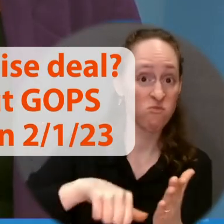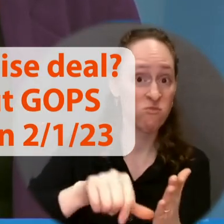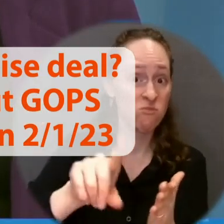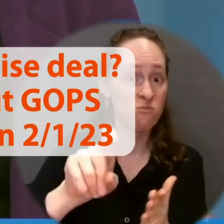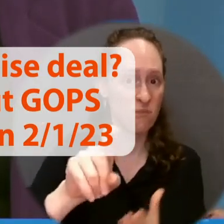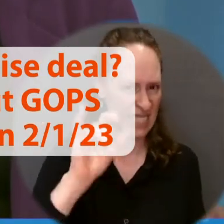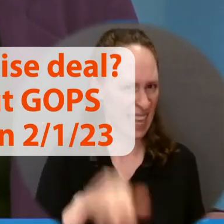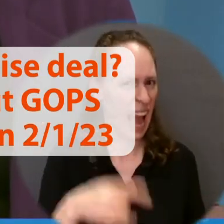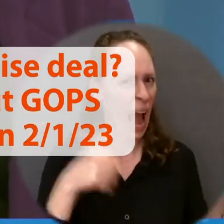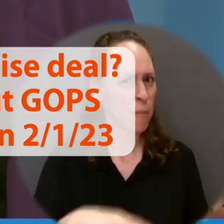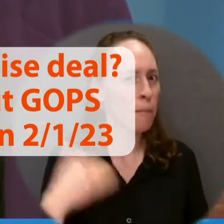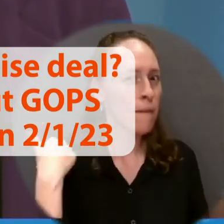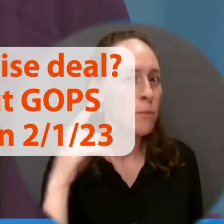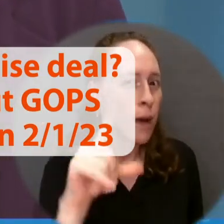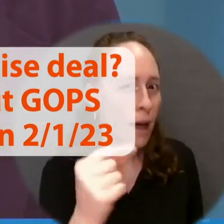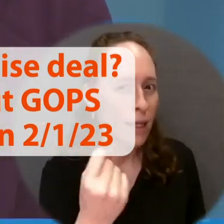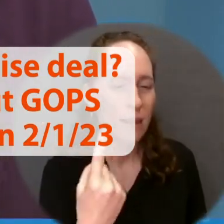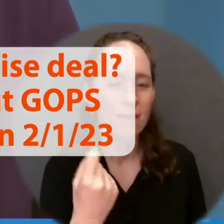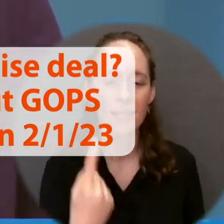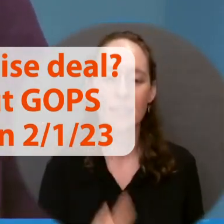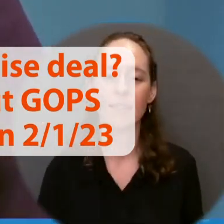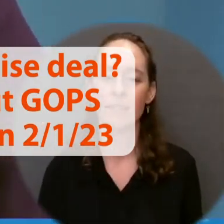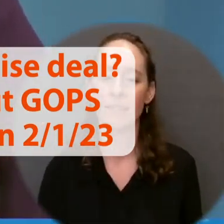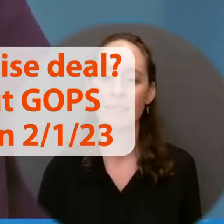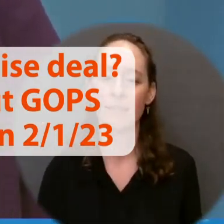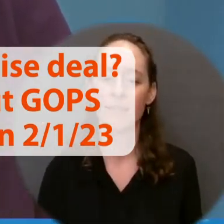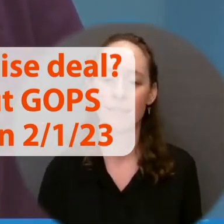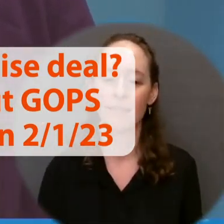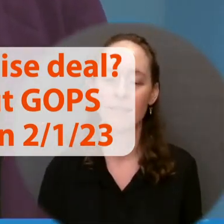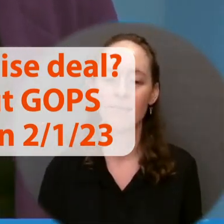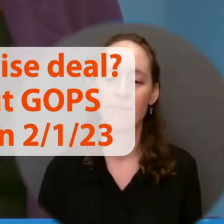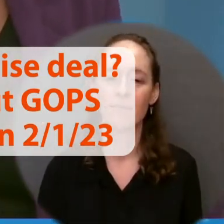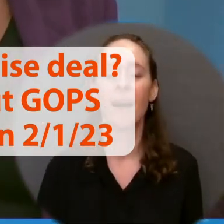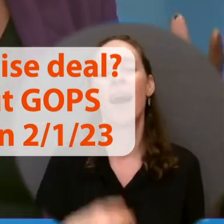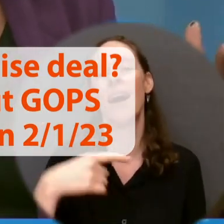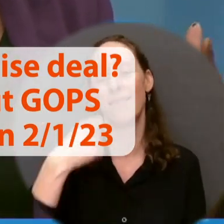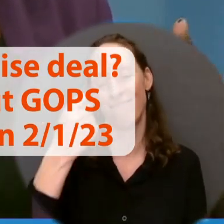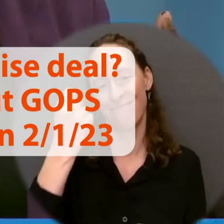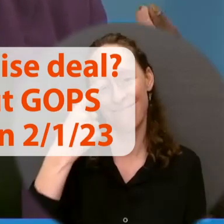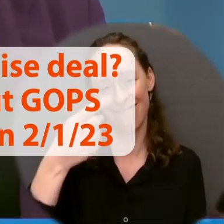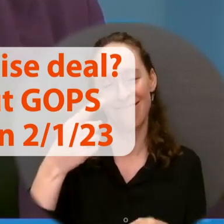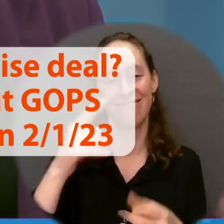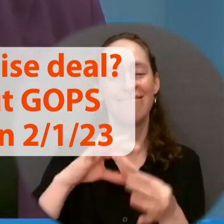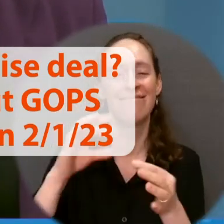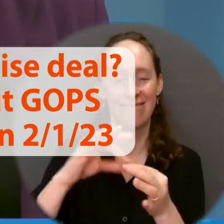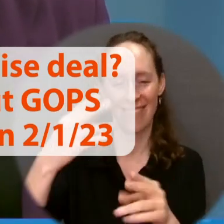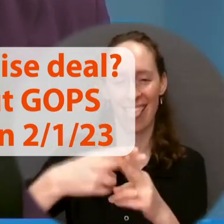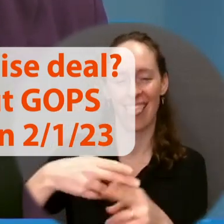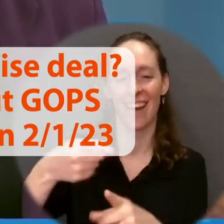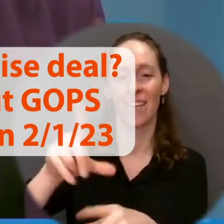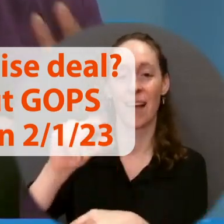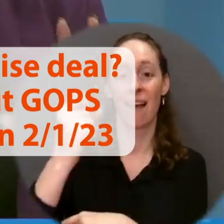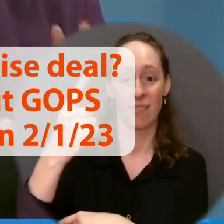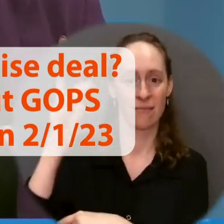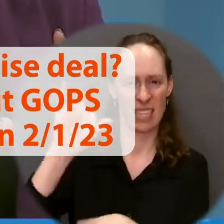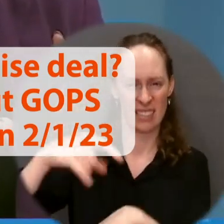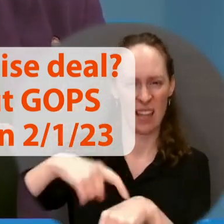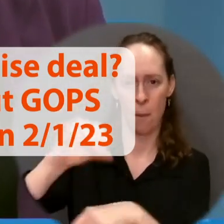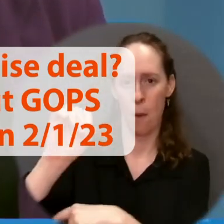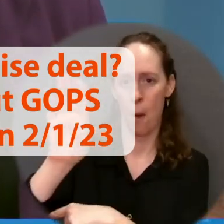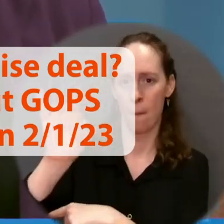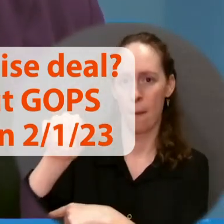there's been a lot of reporting on that. And I just want to be very clear. In 2011, the Obama-Biden administration negotiated in good